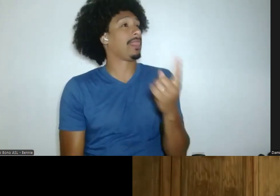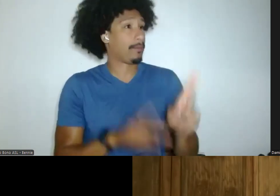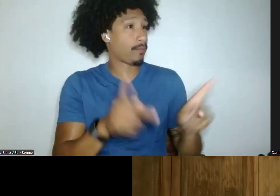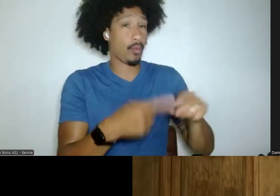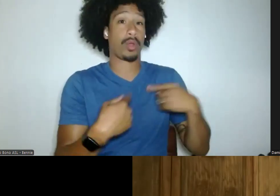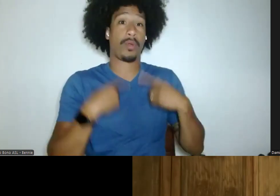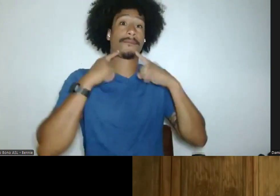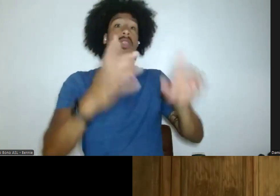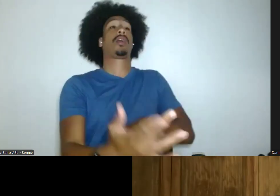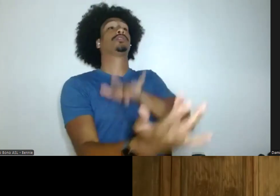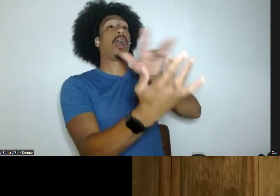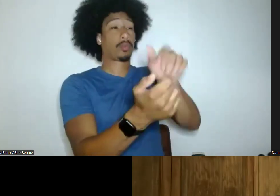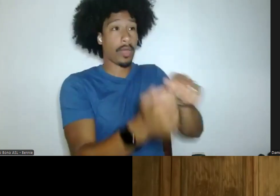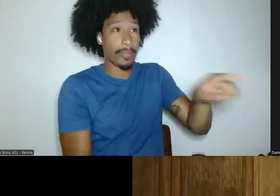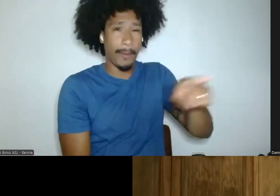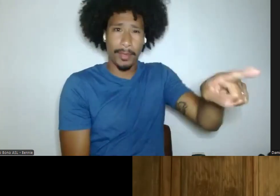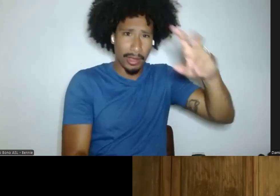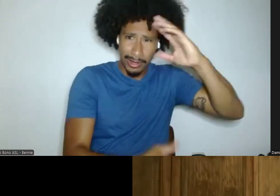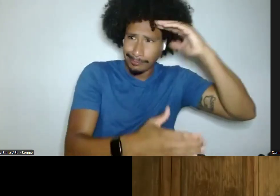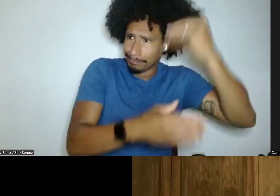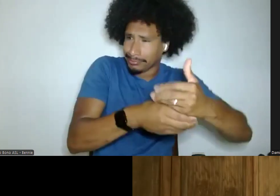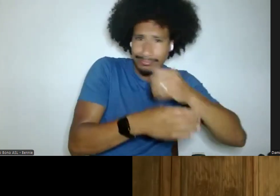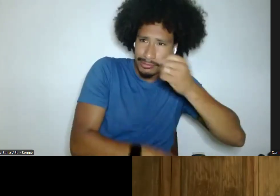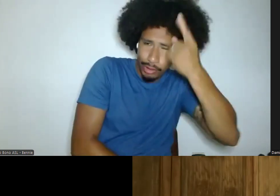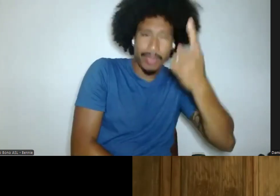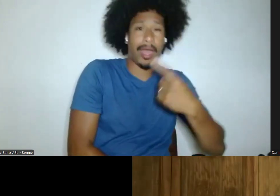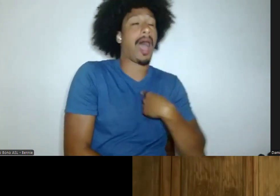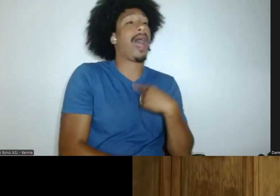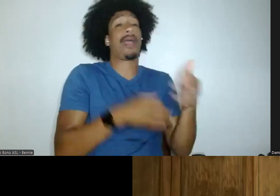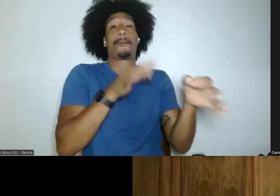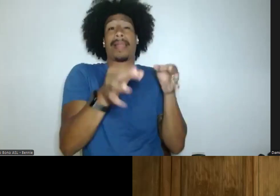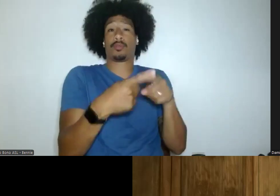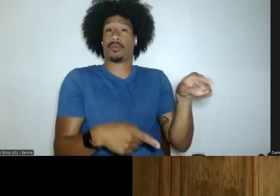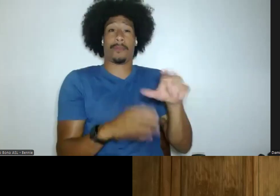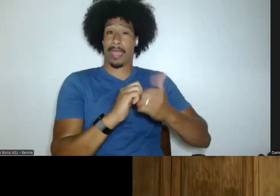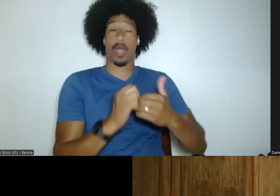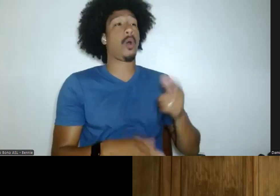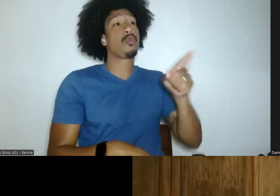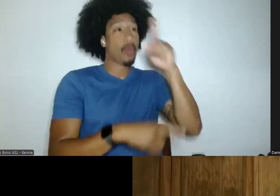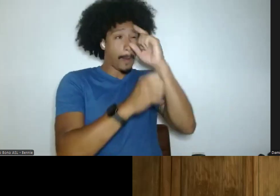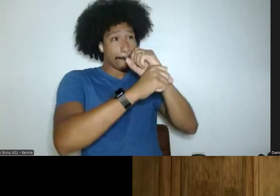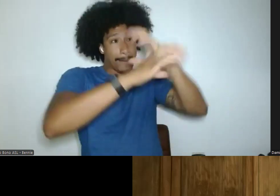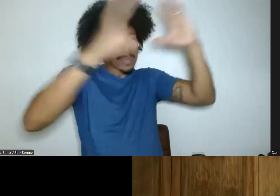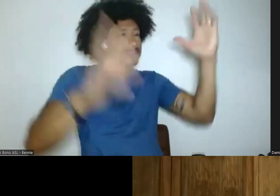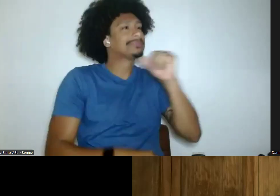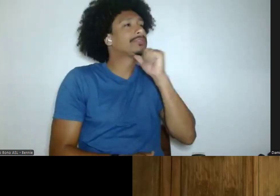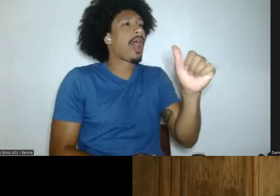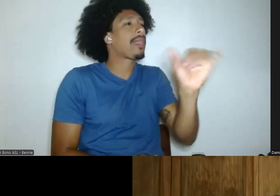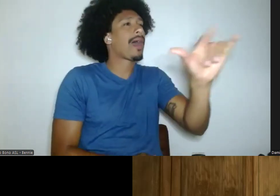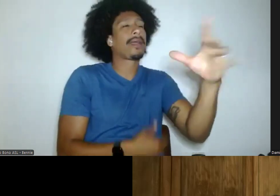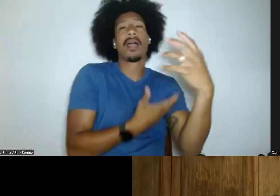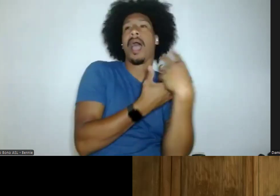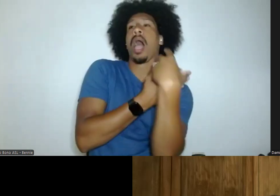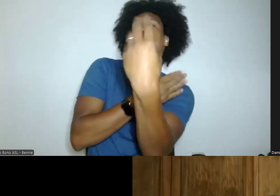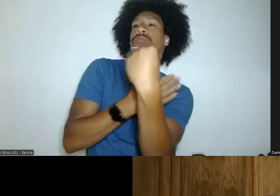them is like, imagine if this was, not some outside consultant that you were just